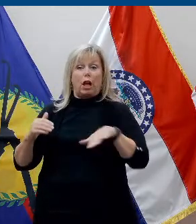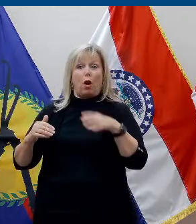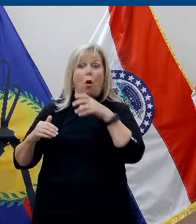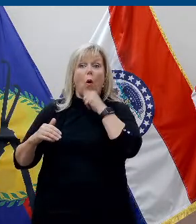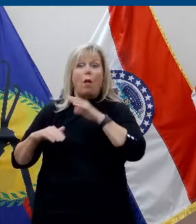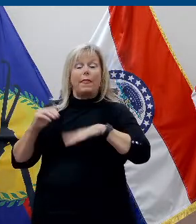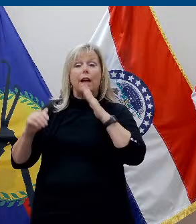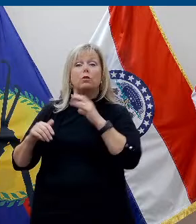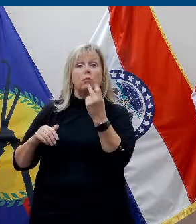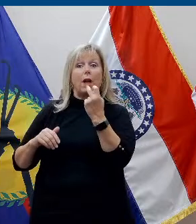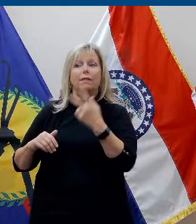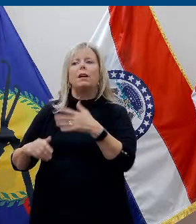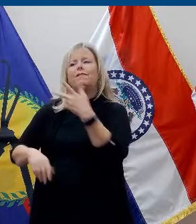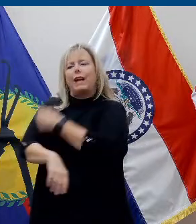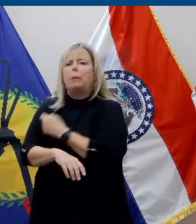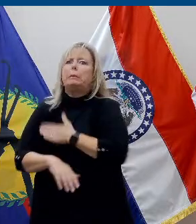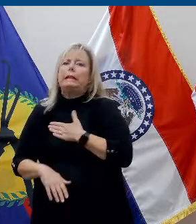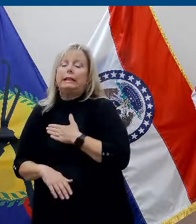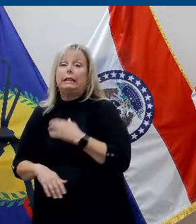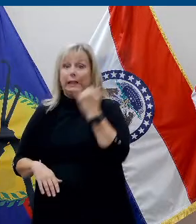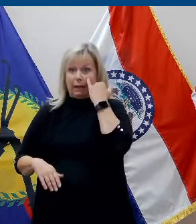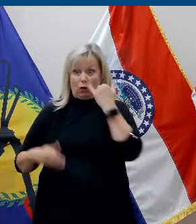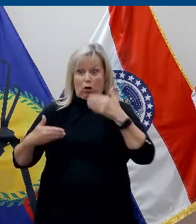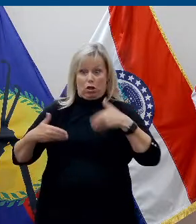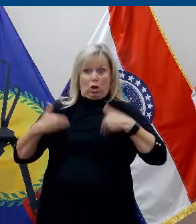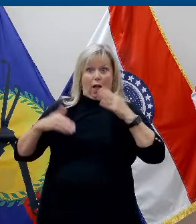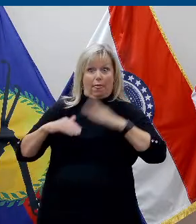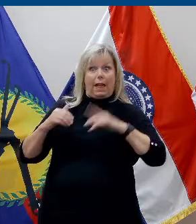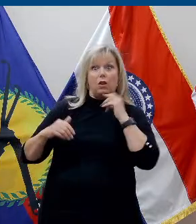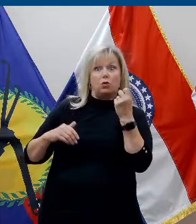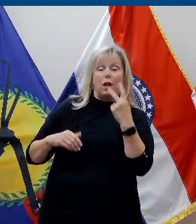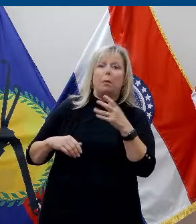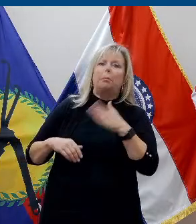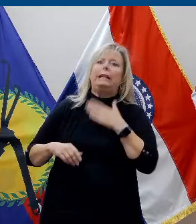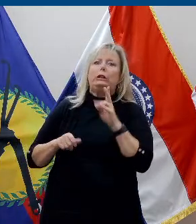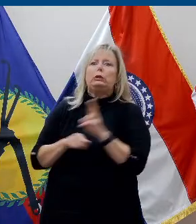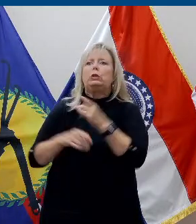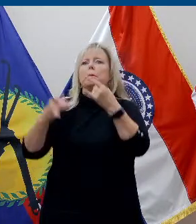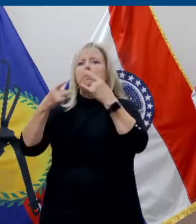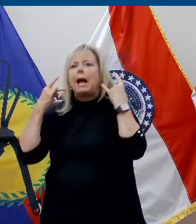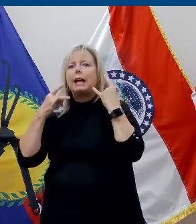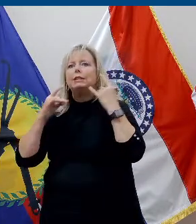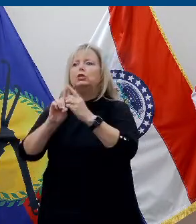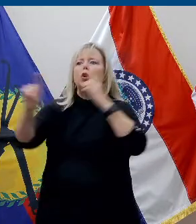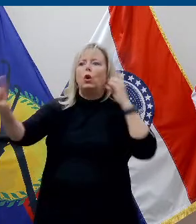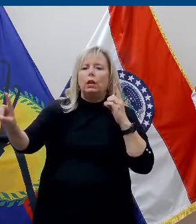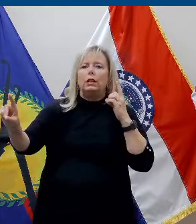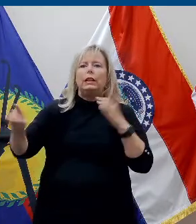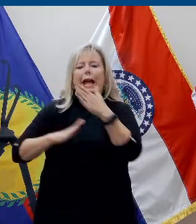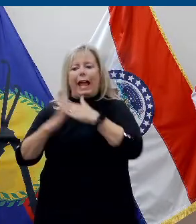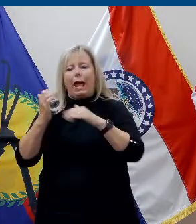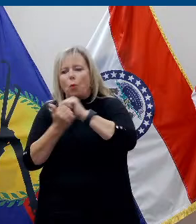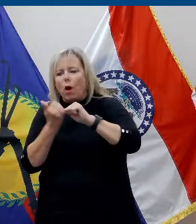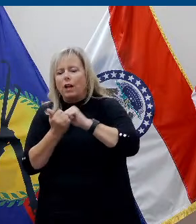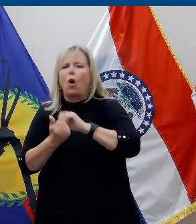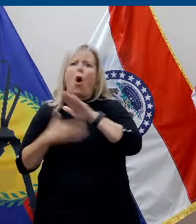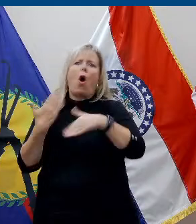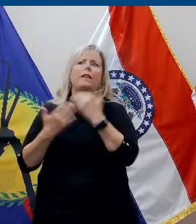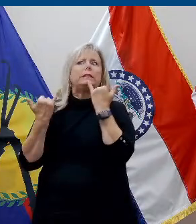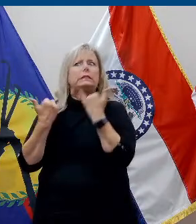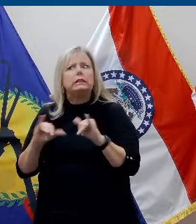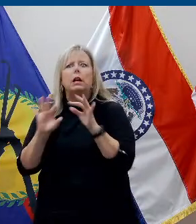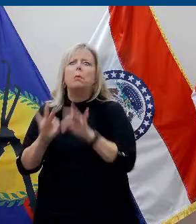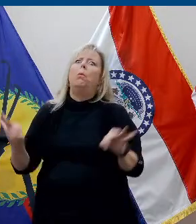If your child is under 12, you can use these mitigation practices such as masking, social distancing, hand washing. All of that is still very